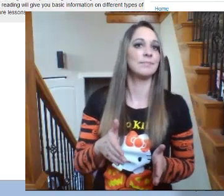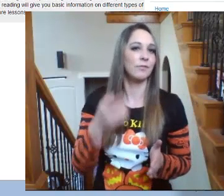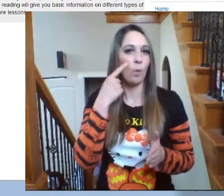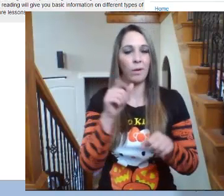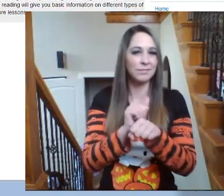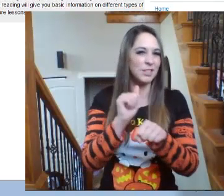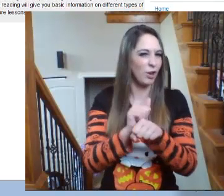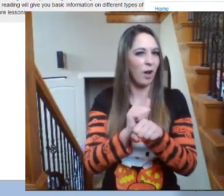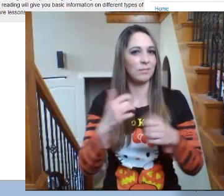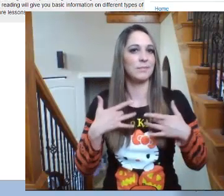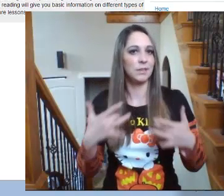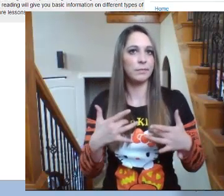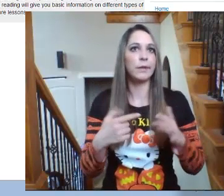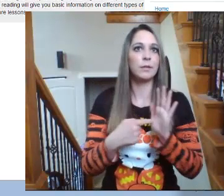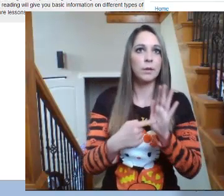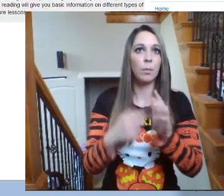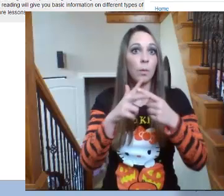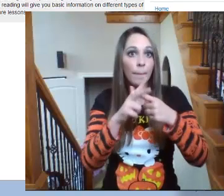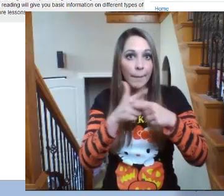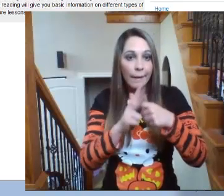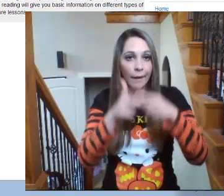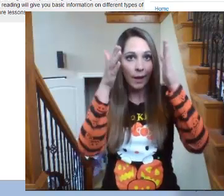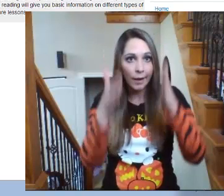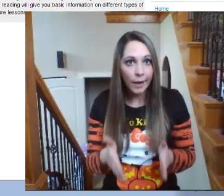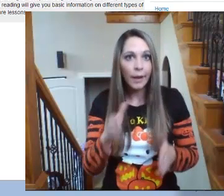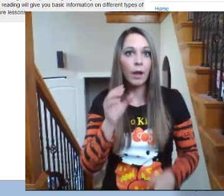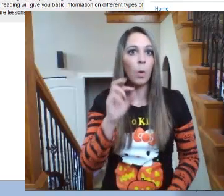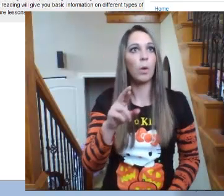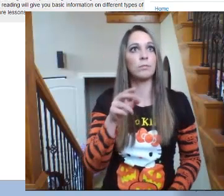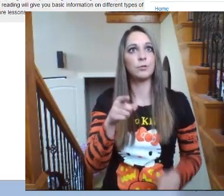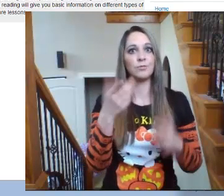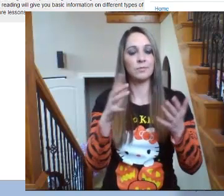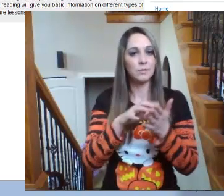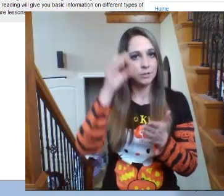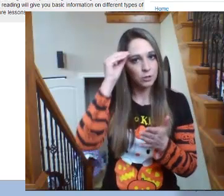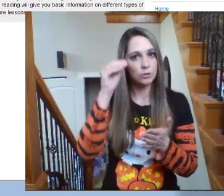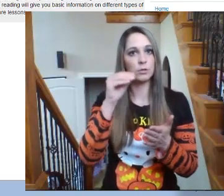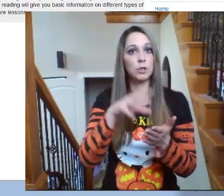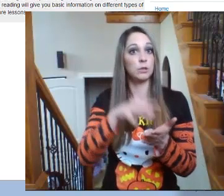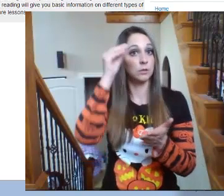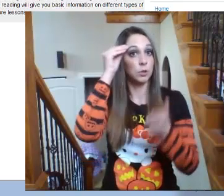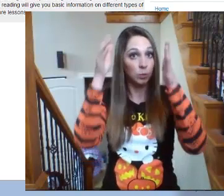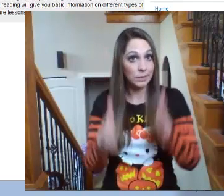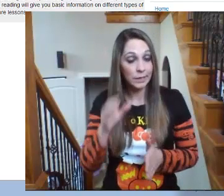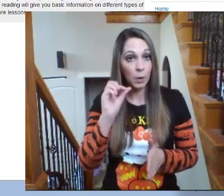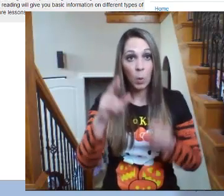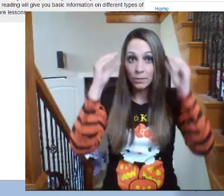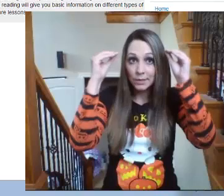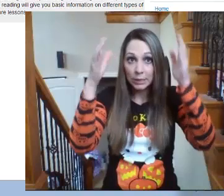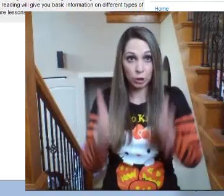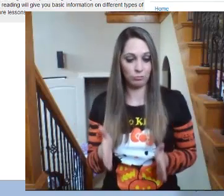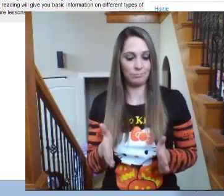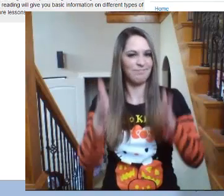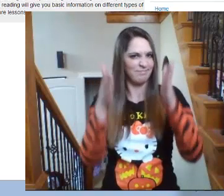person marker sign, for which you tend to use for like occupations like mechanic, or also we